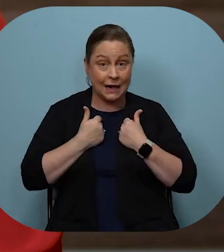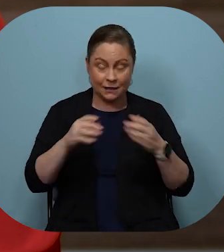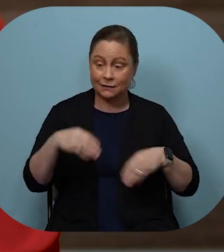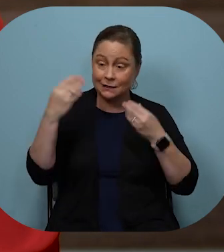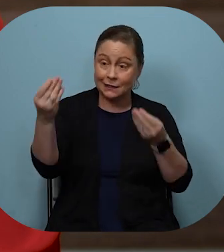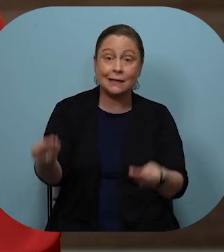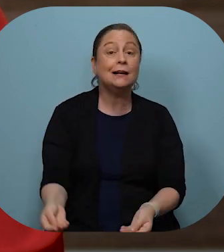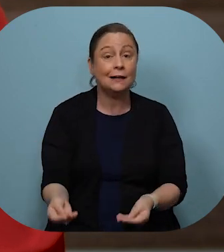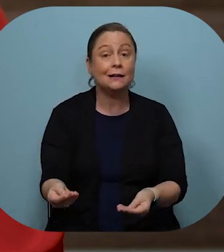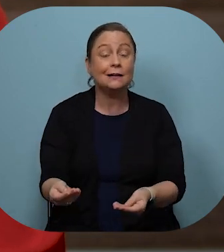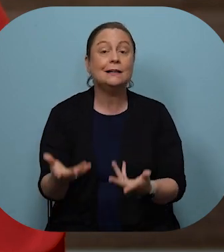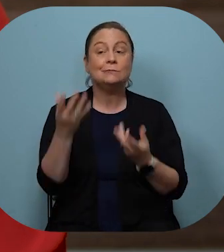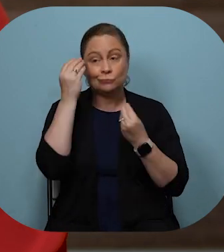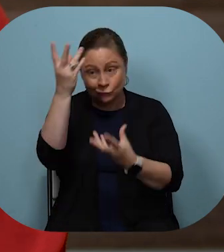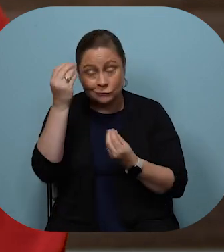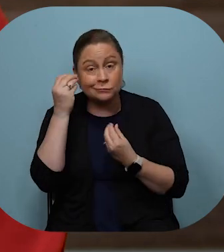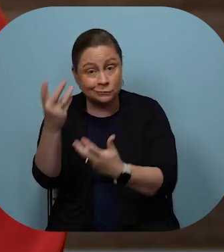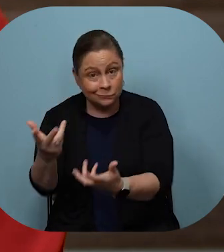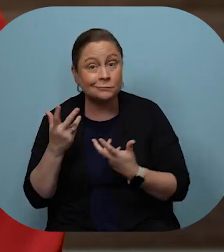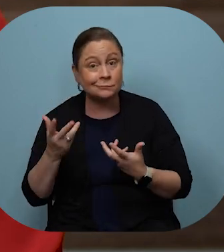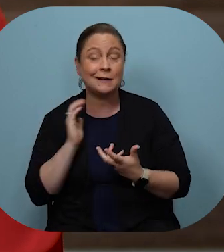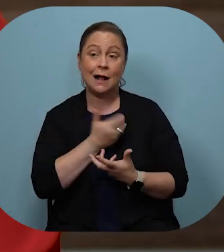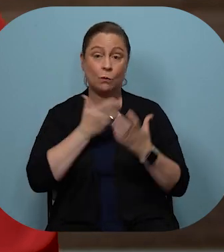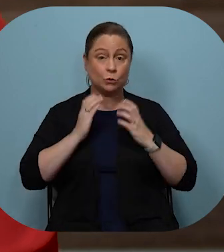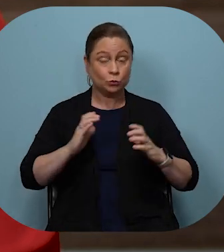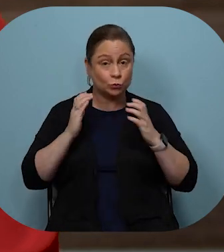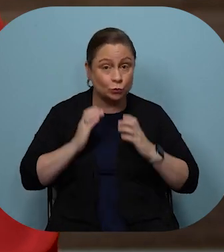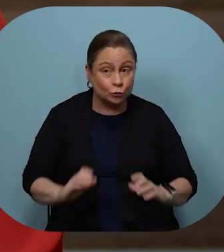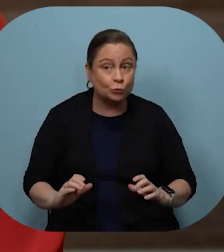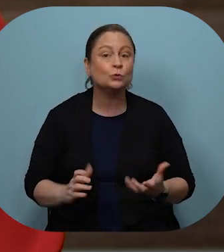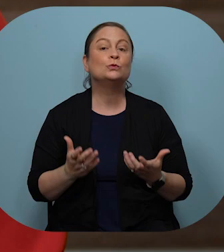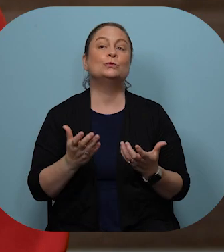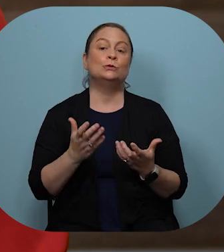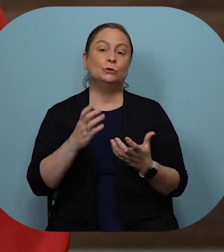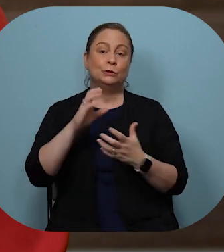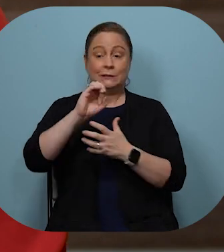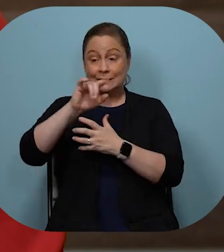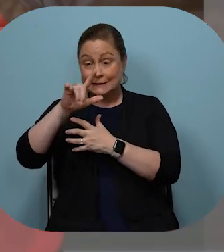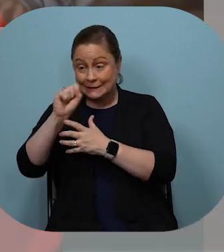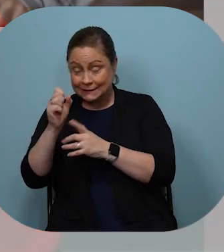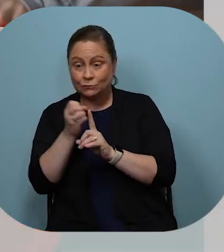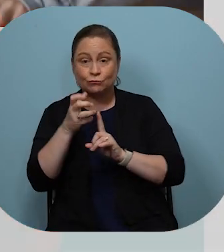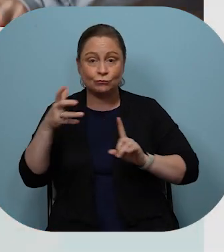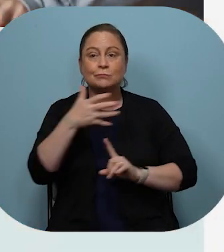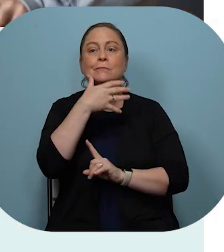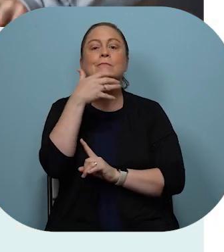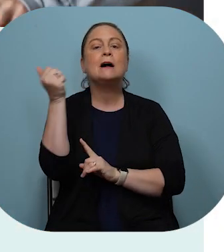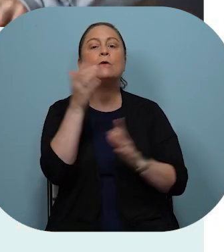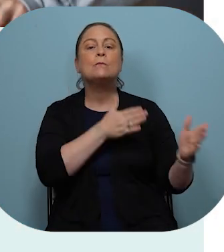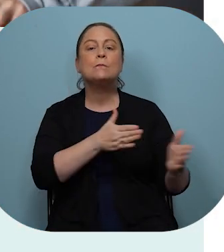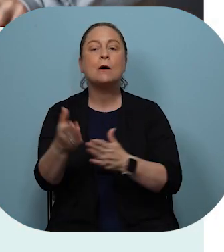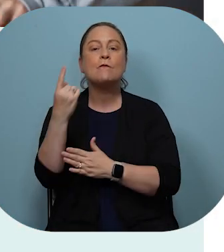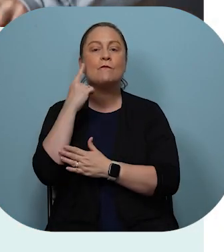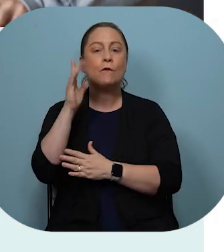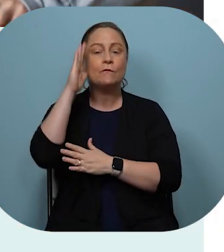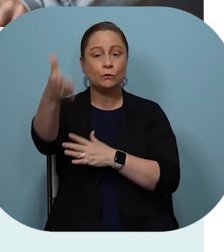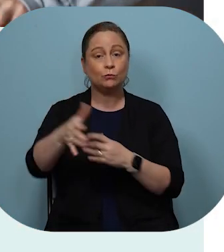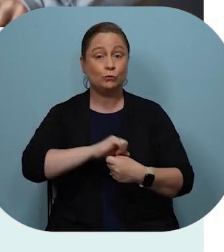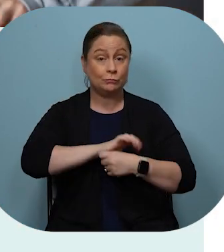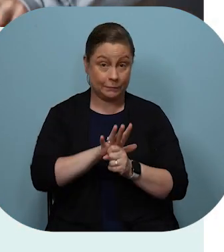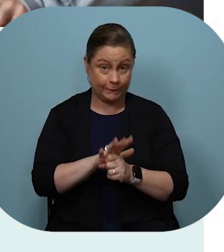needed information, building CIL capacity, and being better prepared for future pandemics.